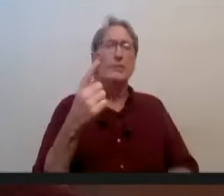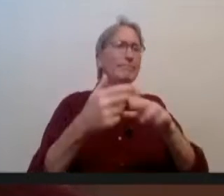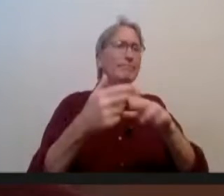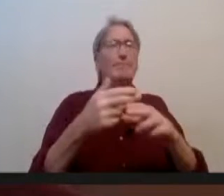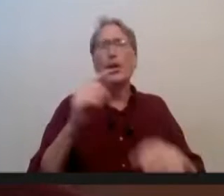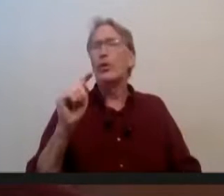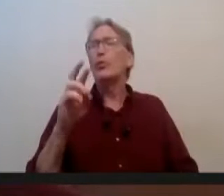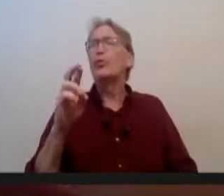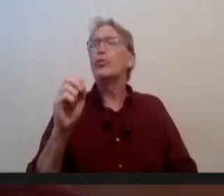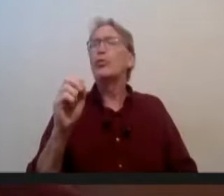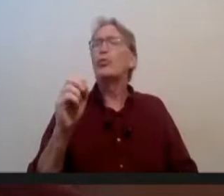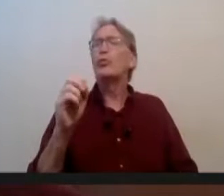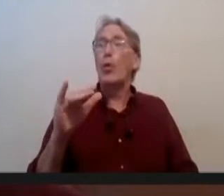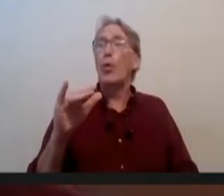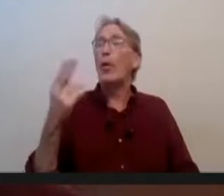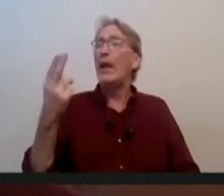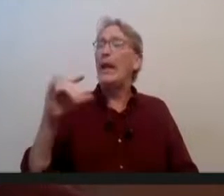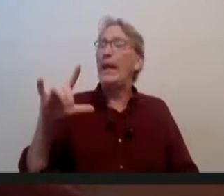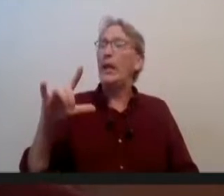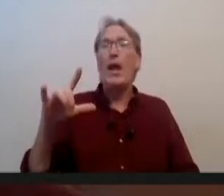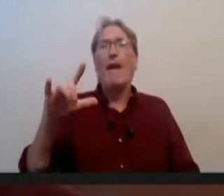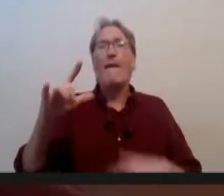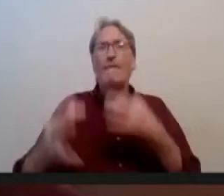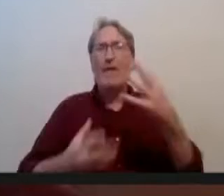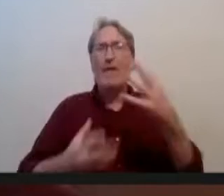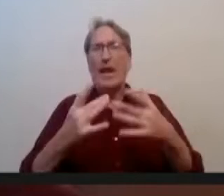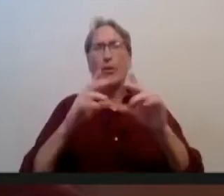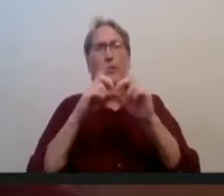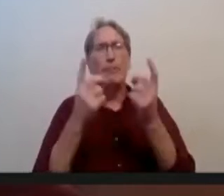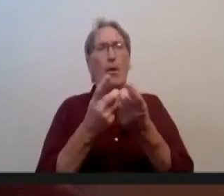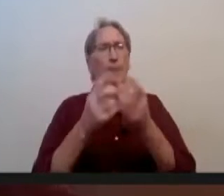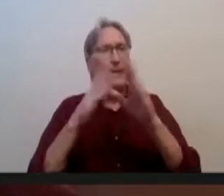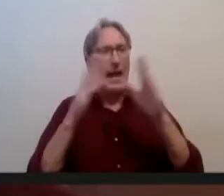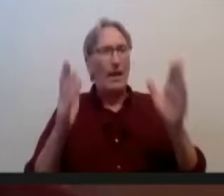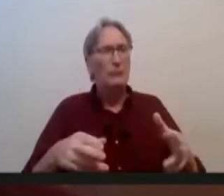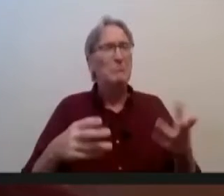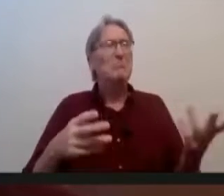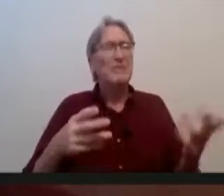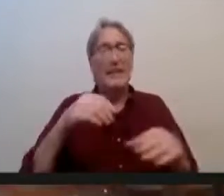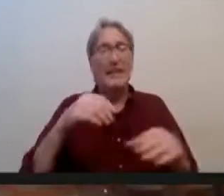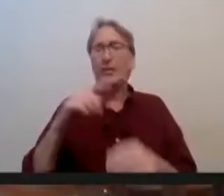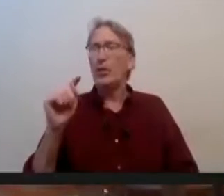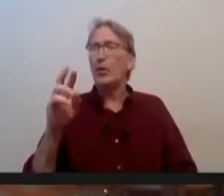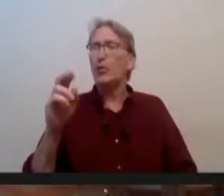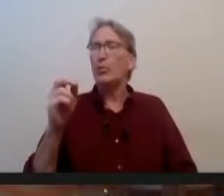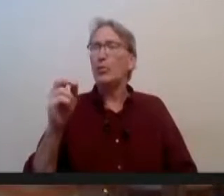Firehouse, located at 1800 Lay Street in Troy Hill in the 24th Ward.